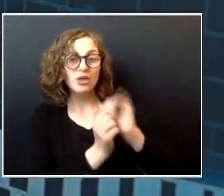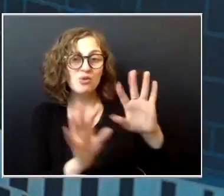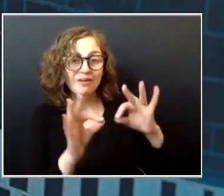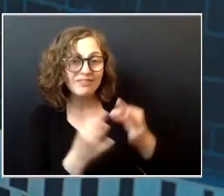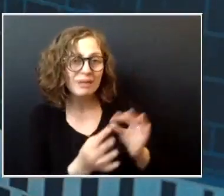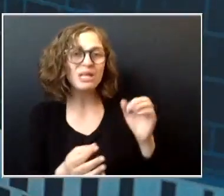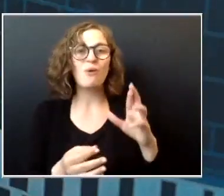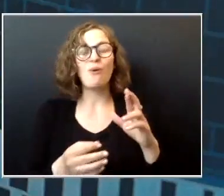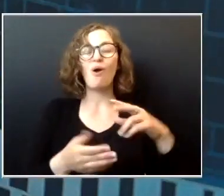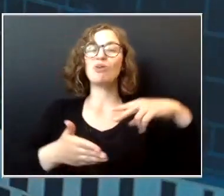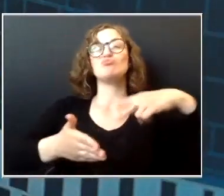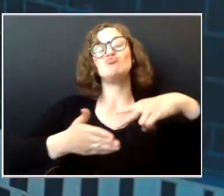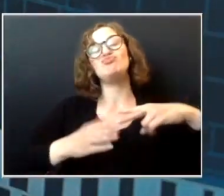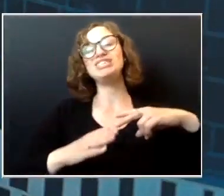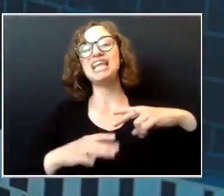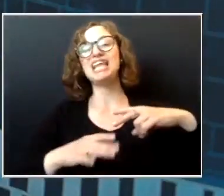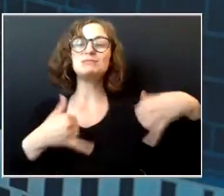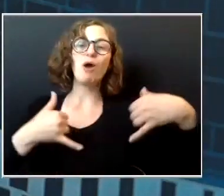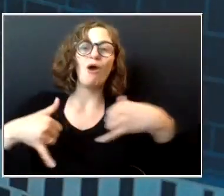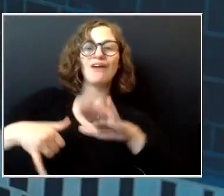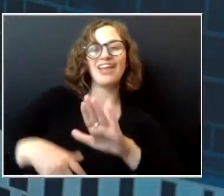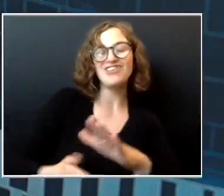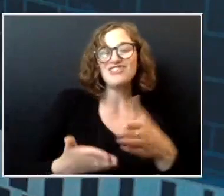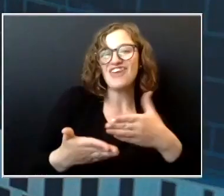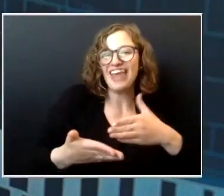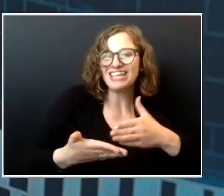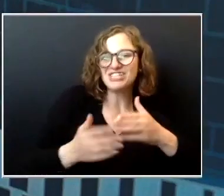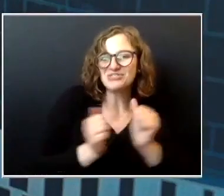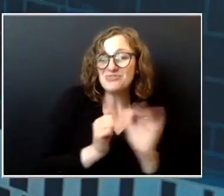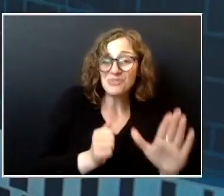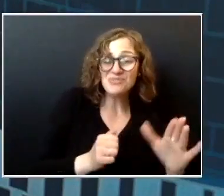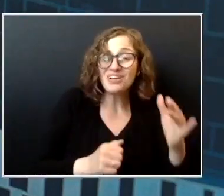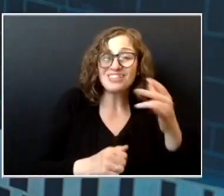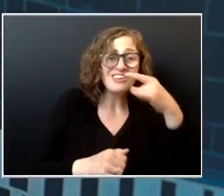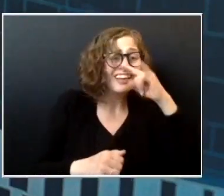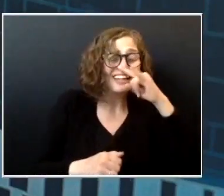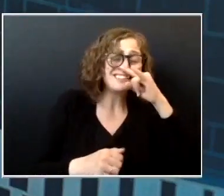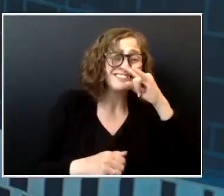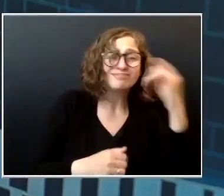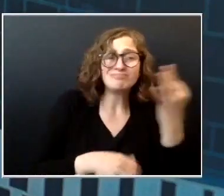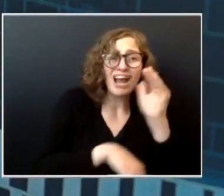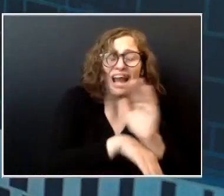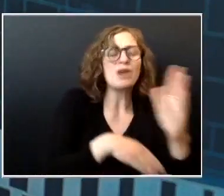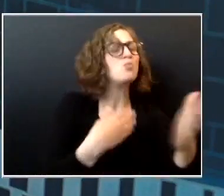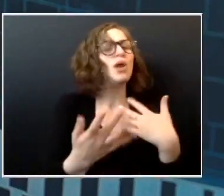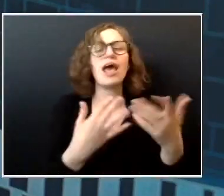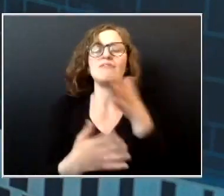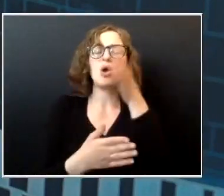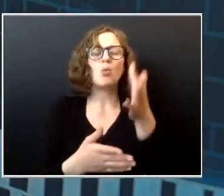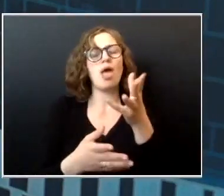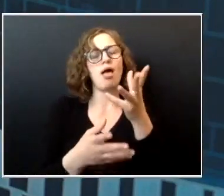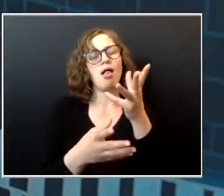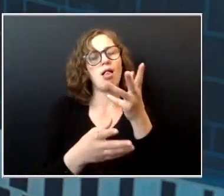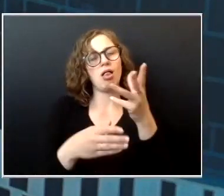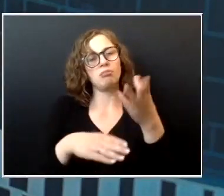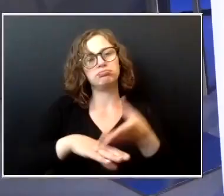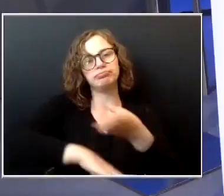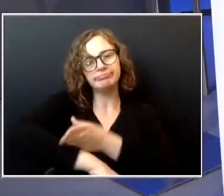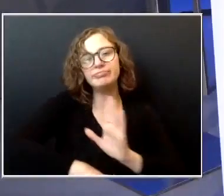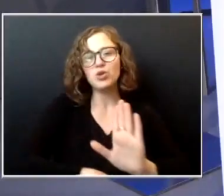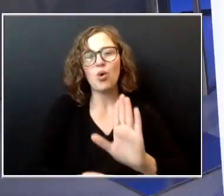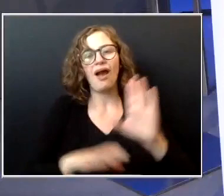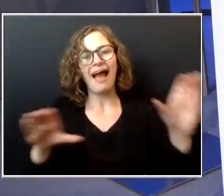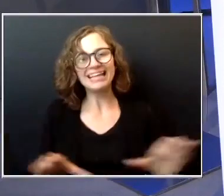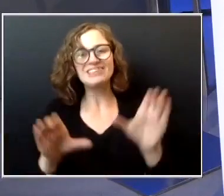kids on a Friday night. Whatever is going to make you active, it's going to be beneficial for you psychologically and physically. I love